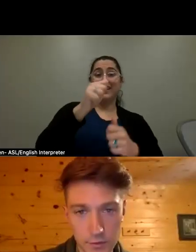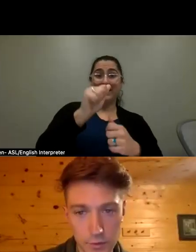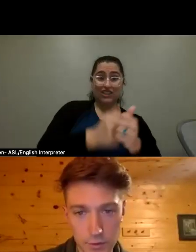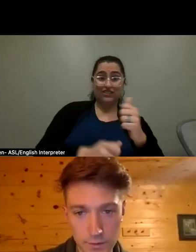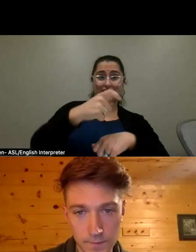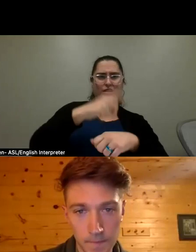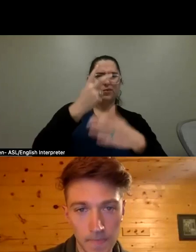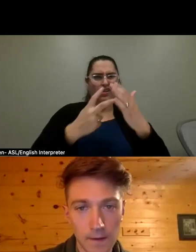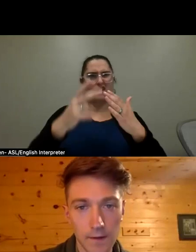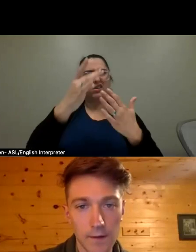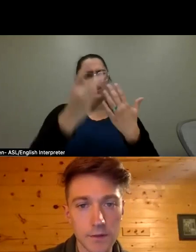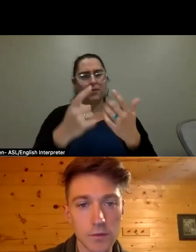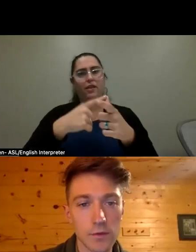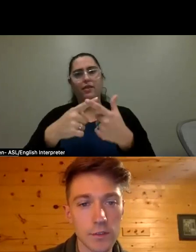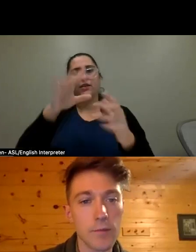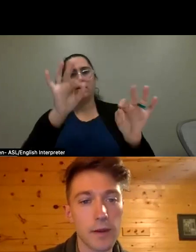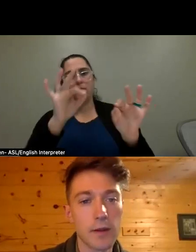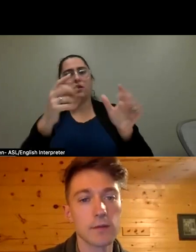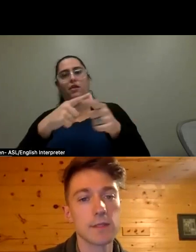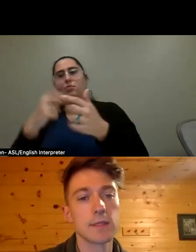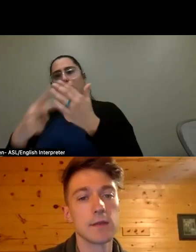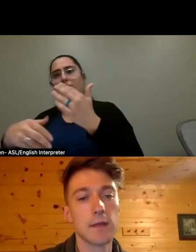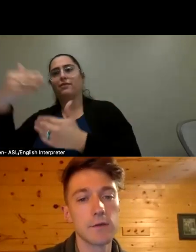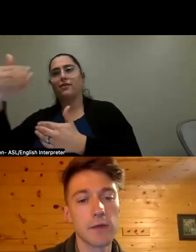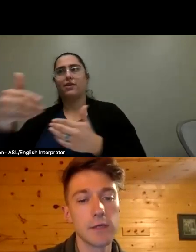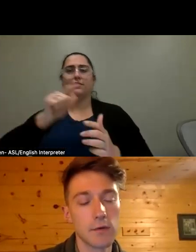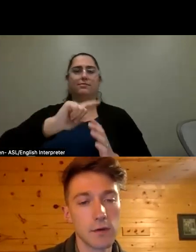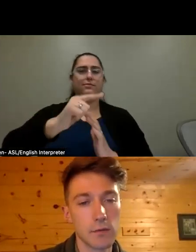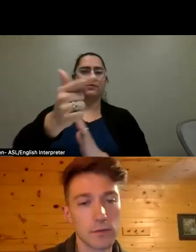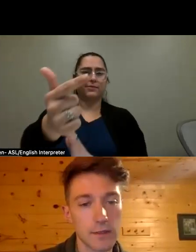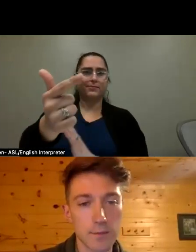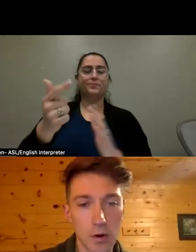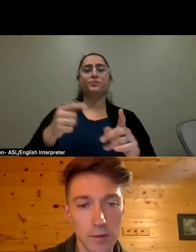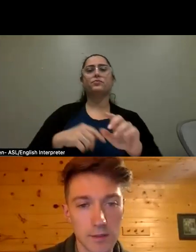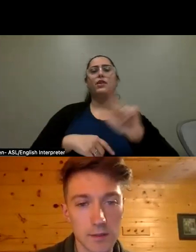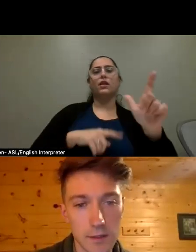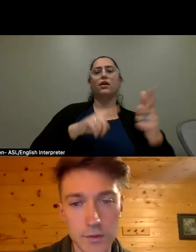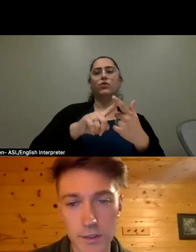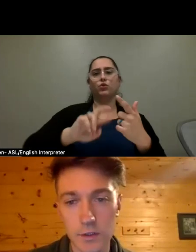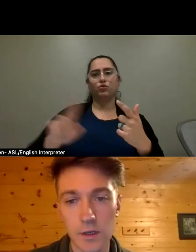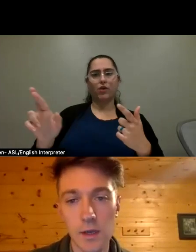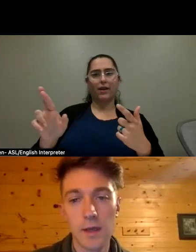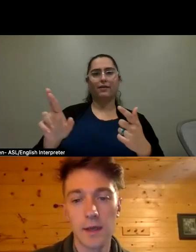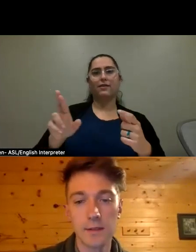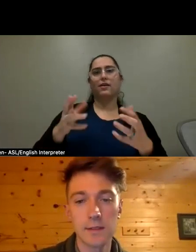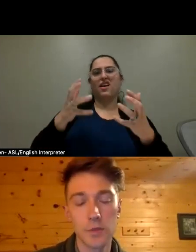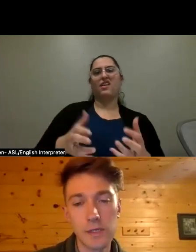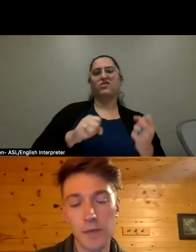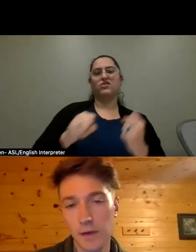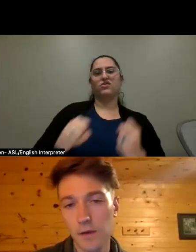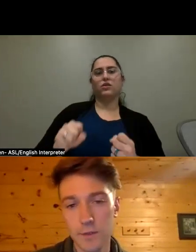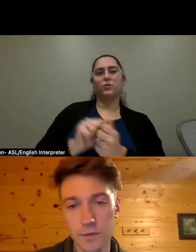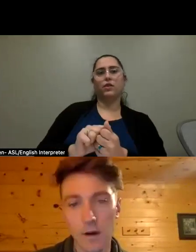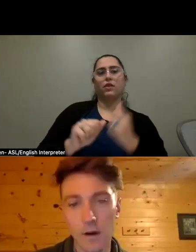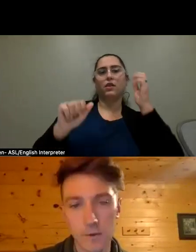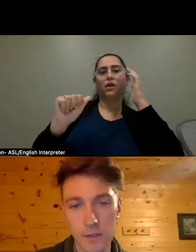these distributions. So just comparing this left to right decoding that is more common in a language translation, and